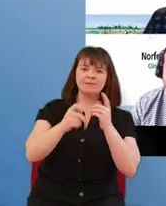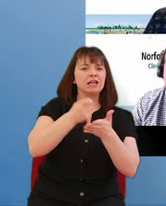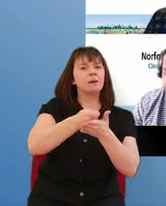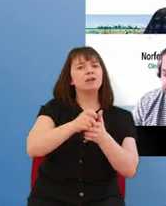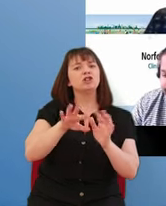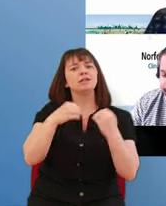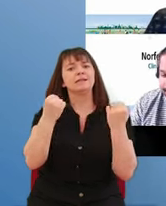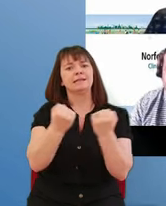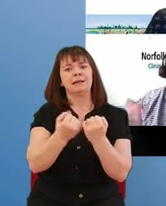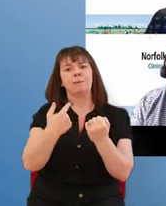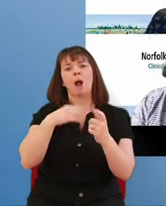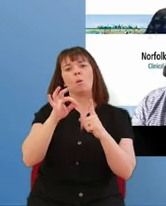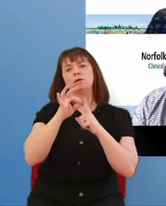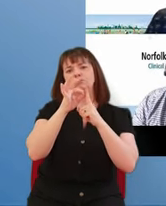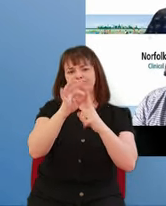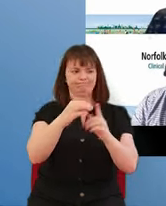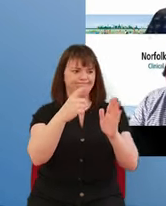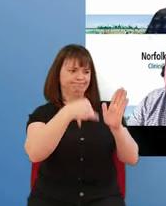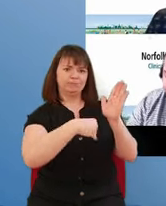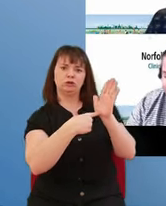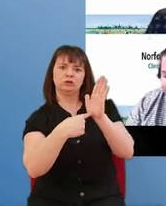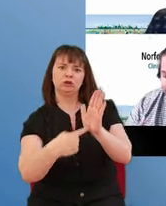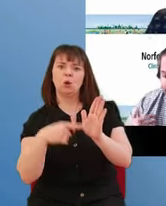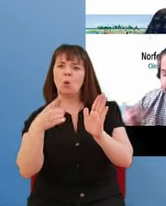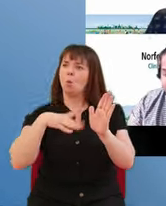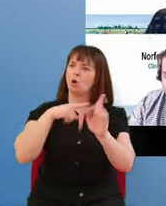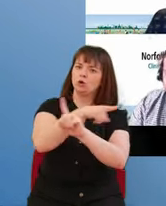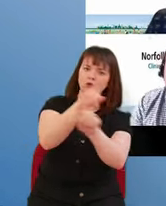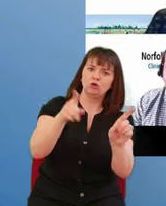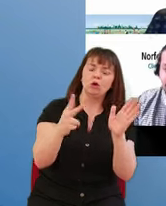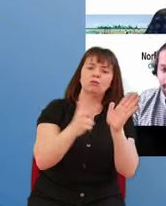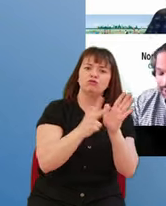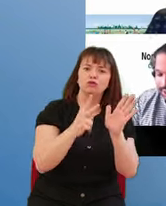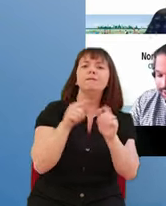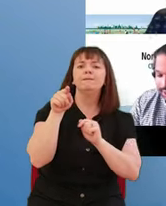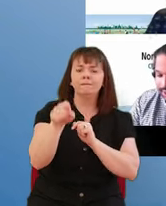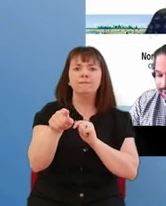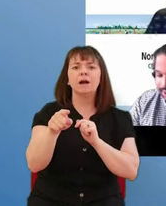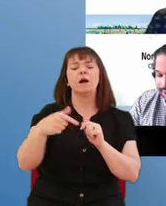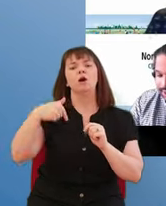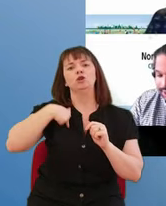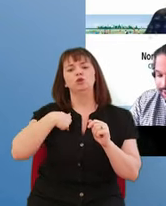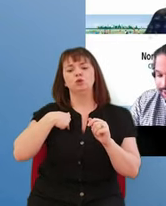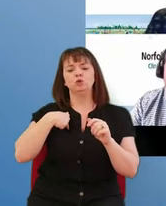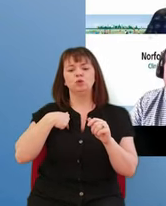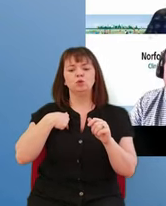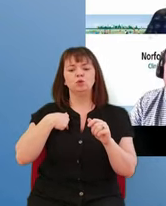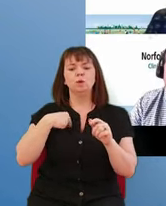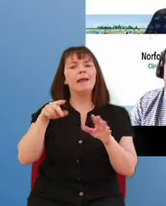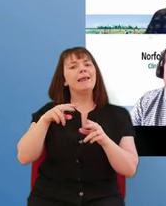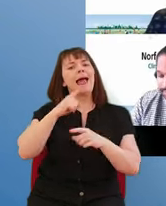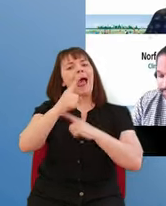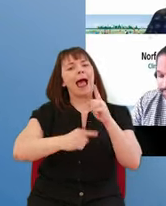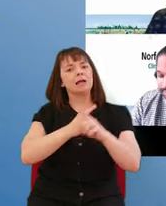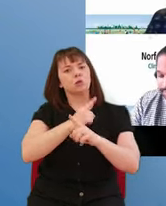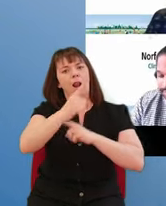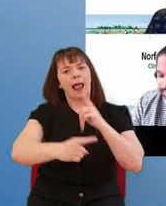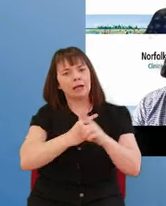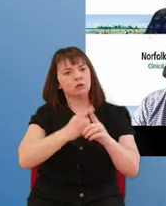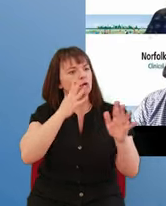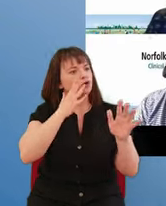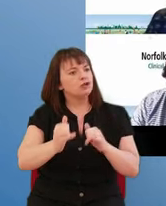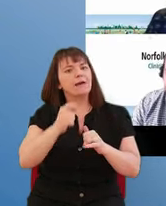And working on the assumption that the paper has been read by everyone. The ambition for severe mental health or SMI health checks